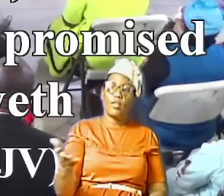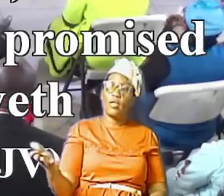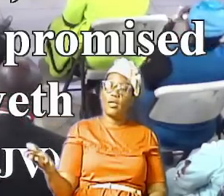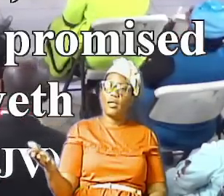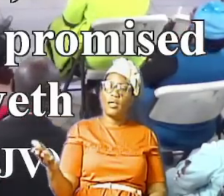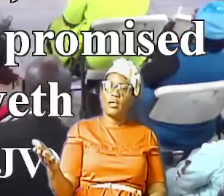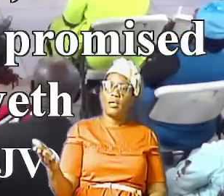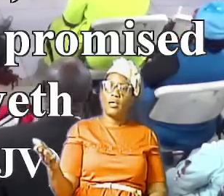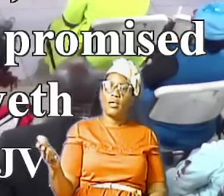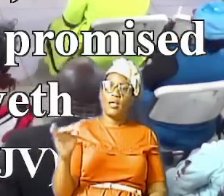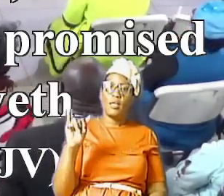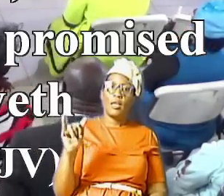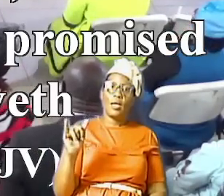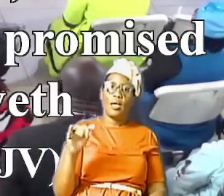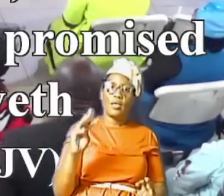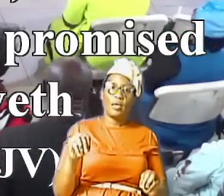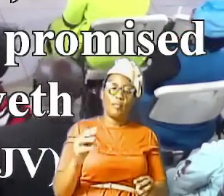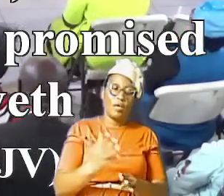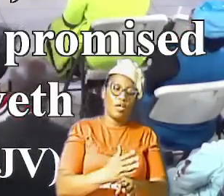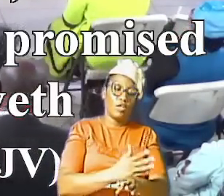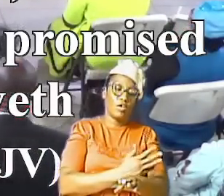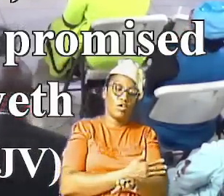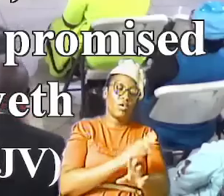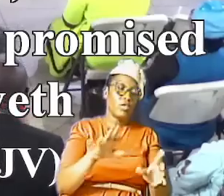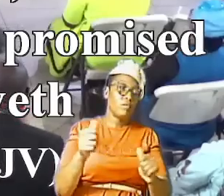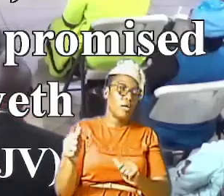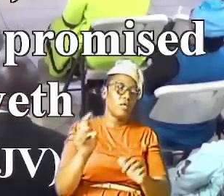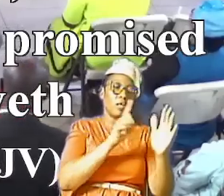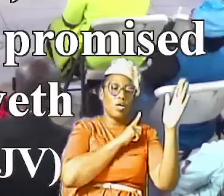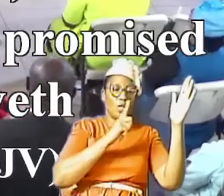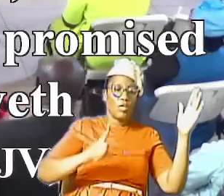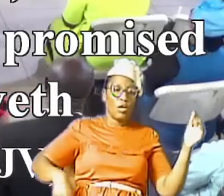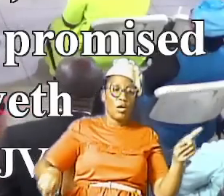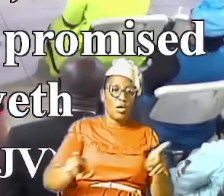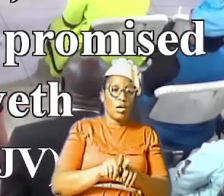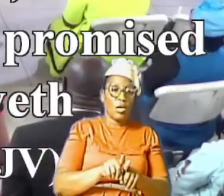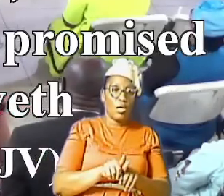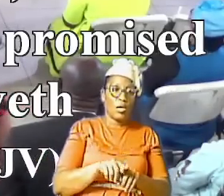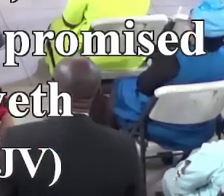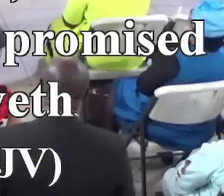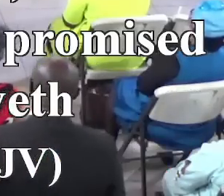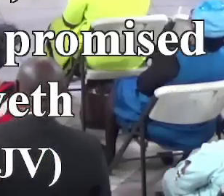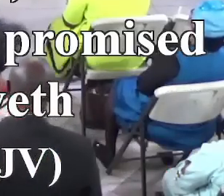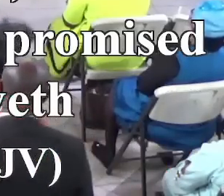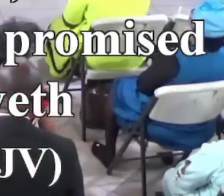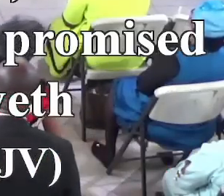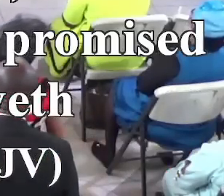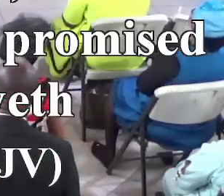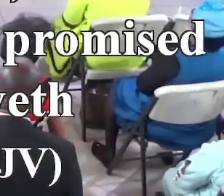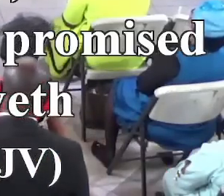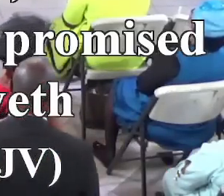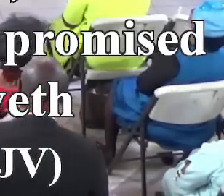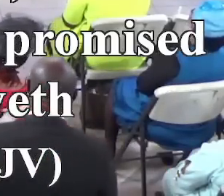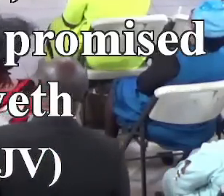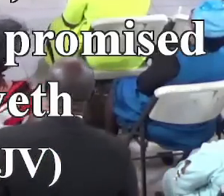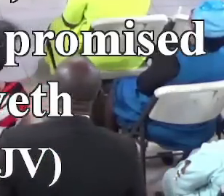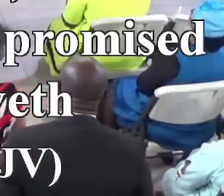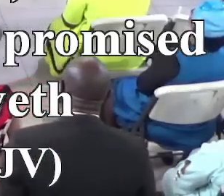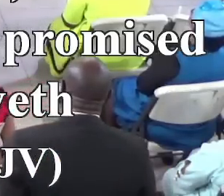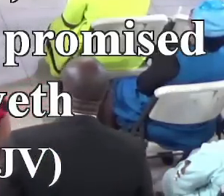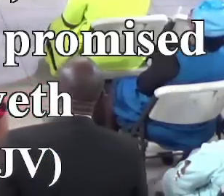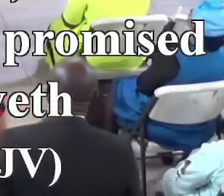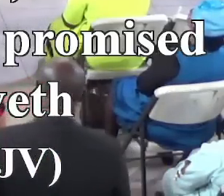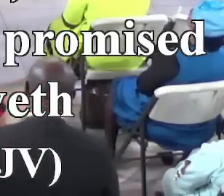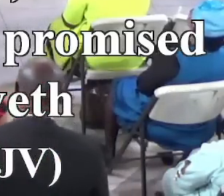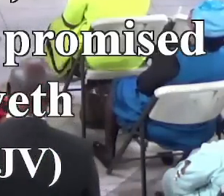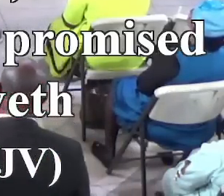thee, and that he may increase mightily, as the Lord God of thy fathers hath promised thee in